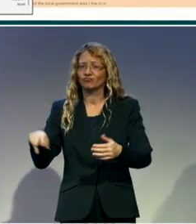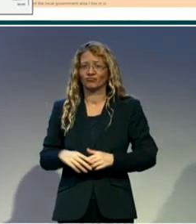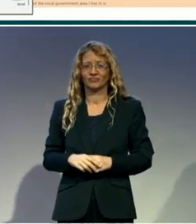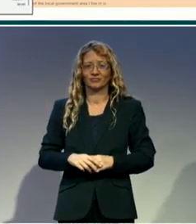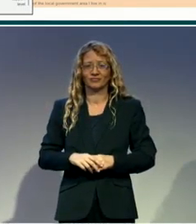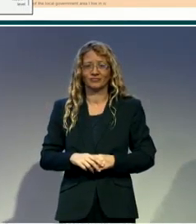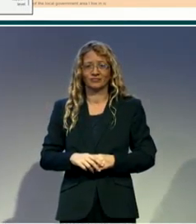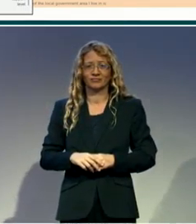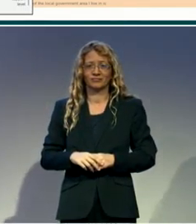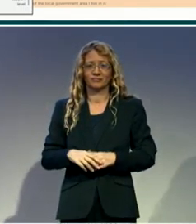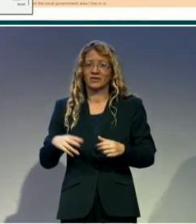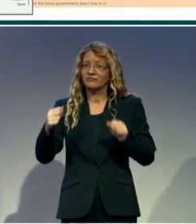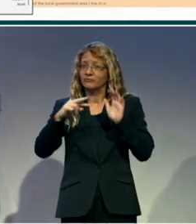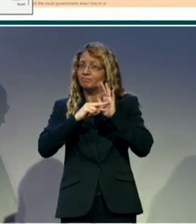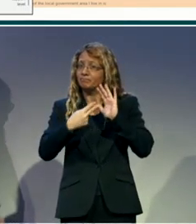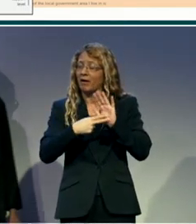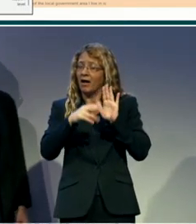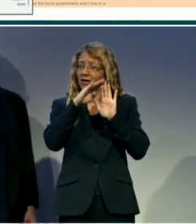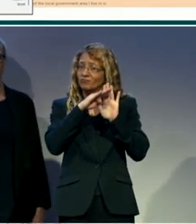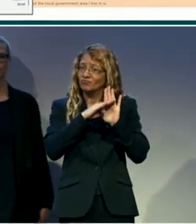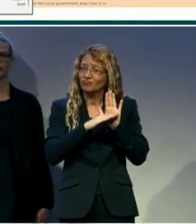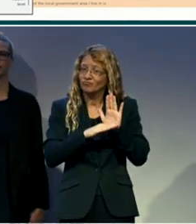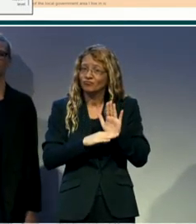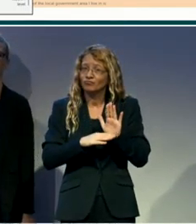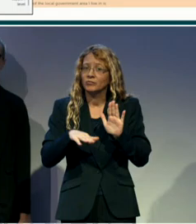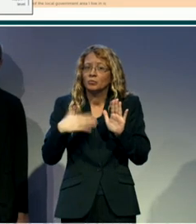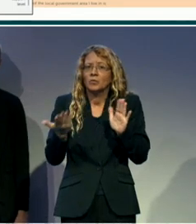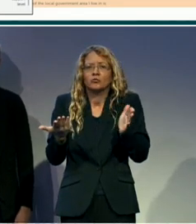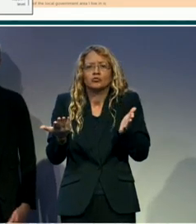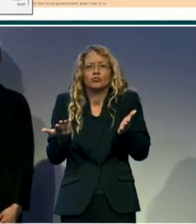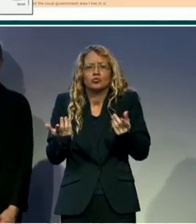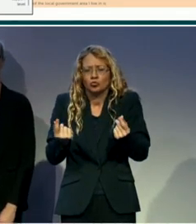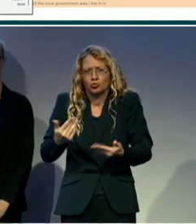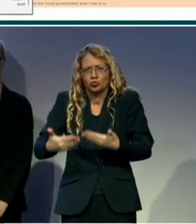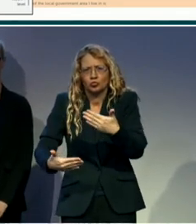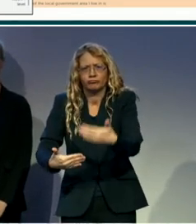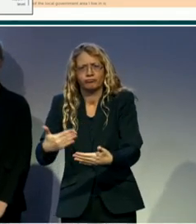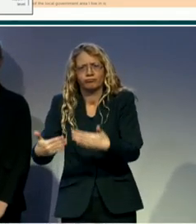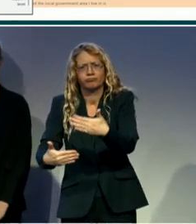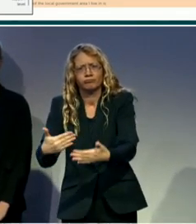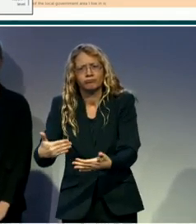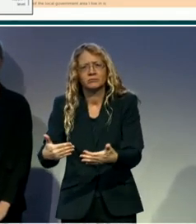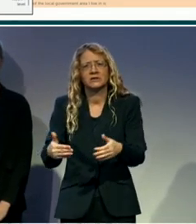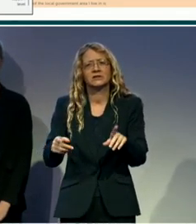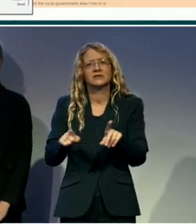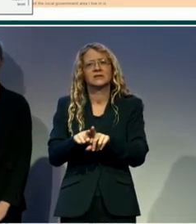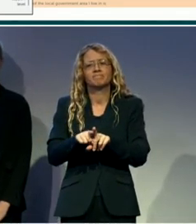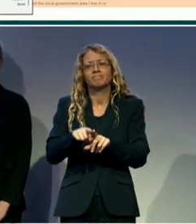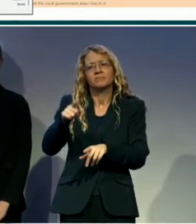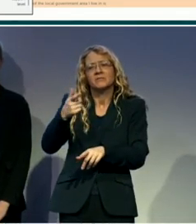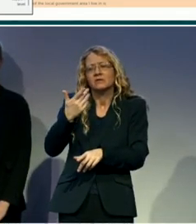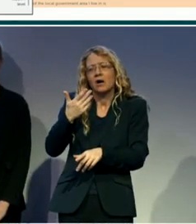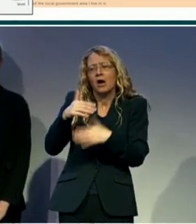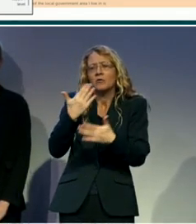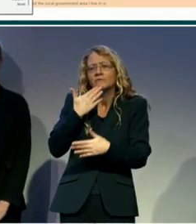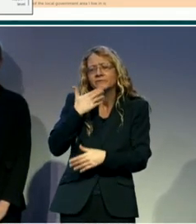they learn about politics, prepare for the election, and learn about the political candidates. Our next step is